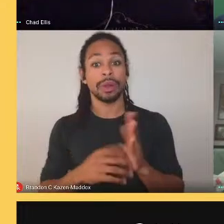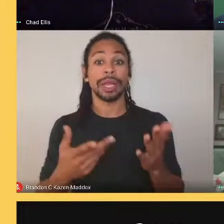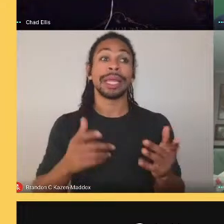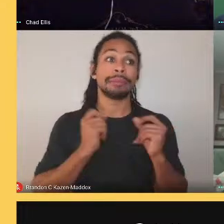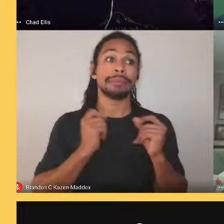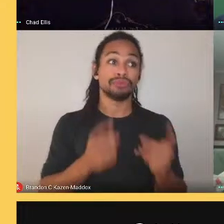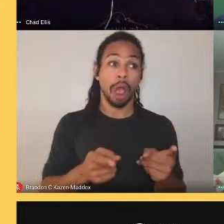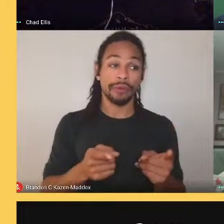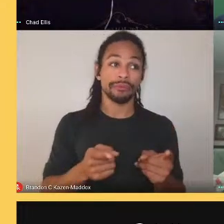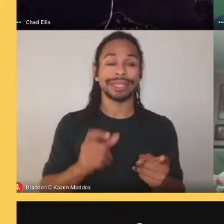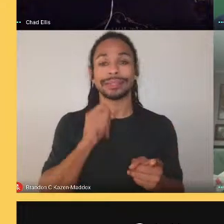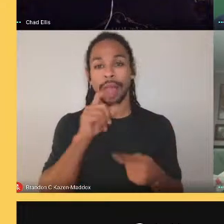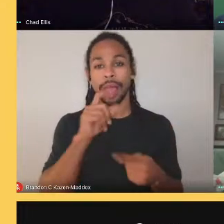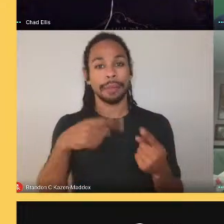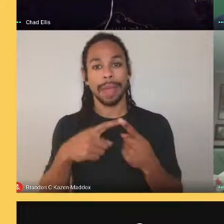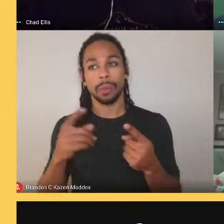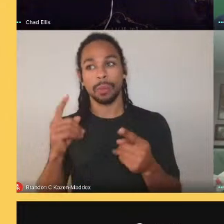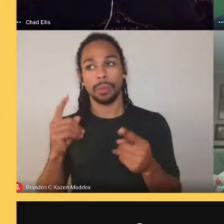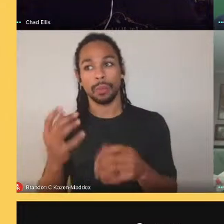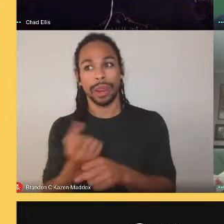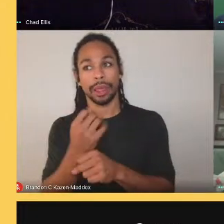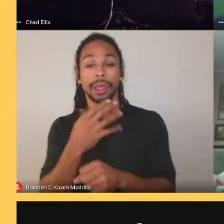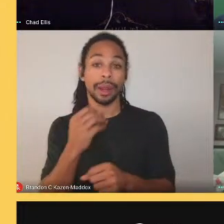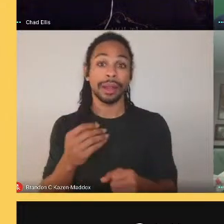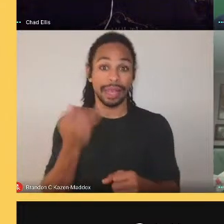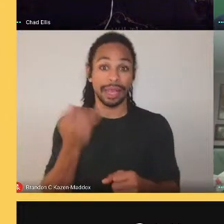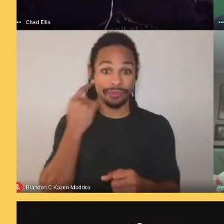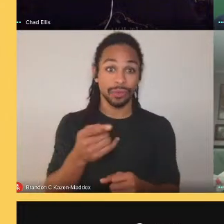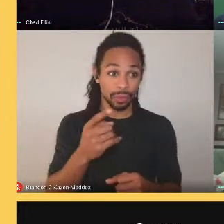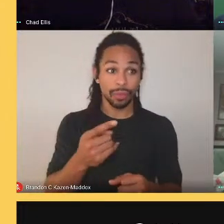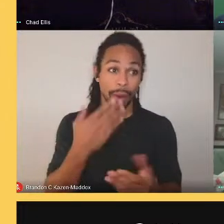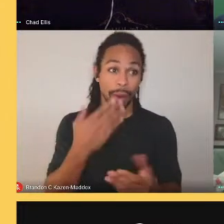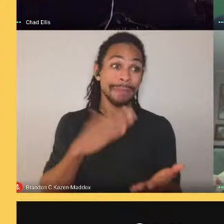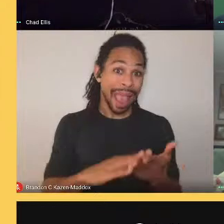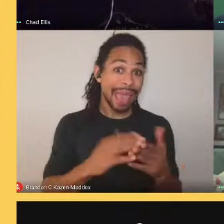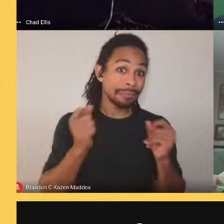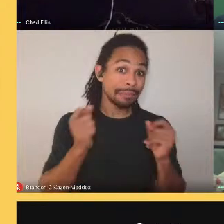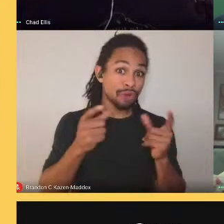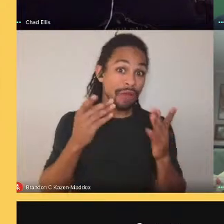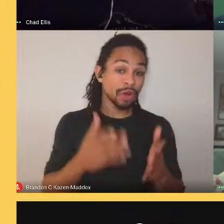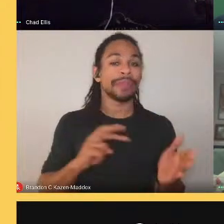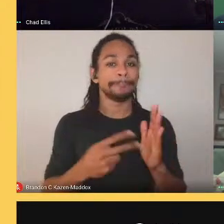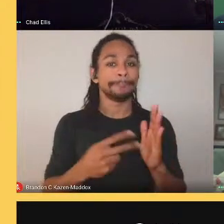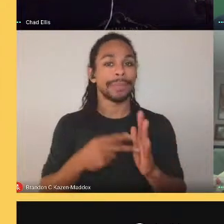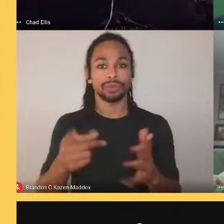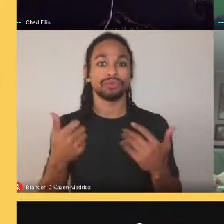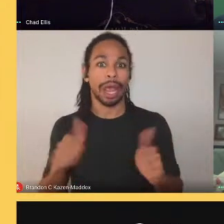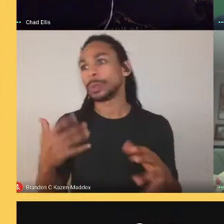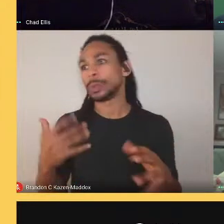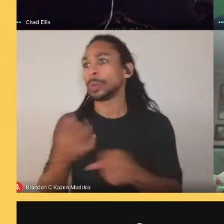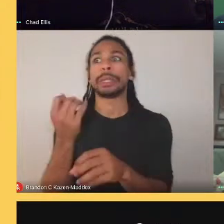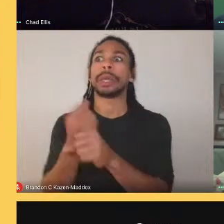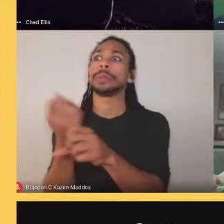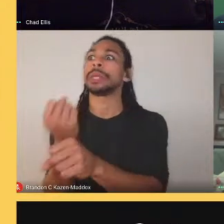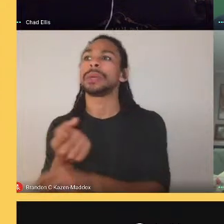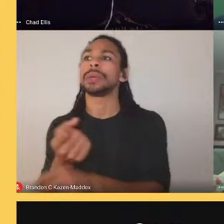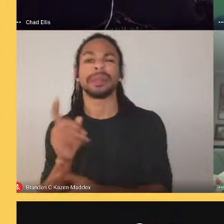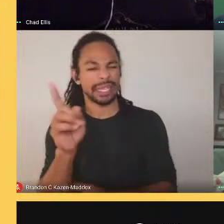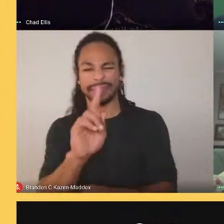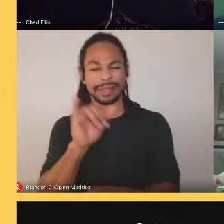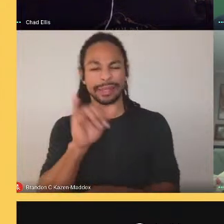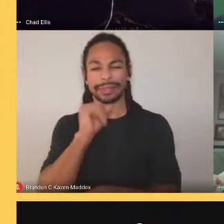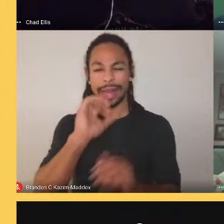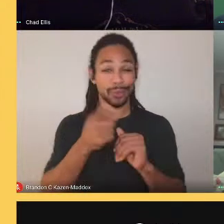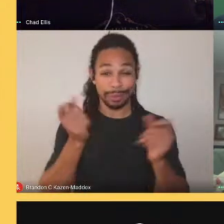to play, you know, as if they have something to win. So I try to always encourage